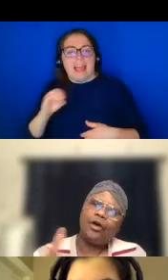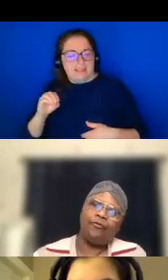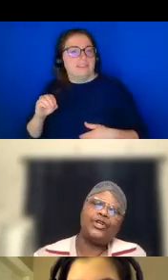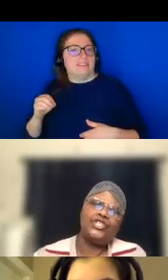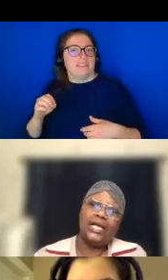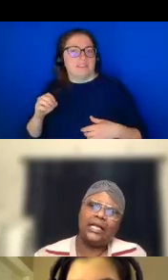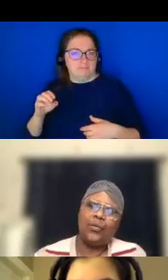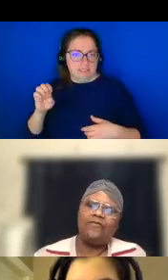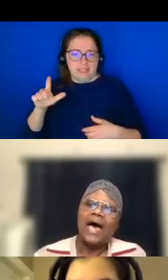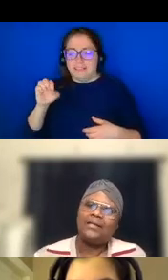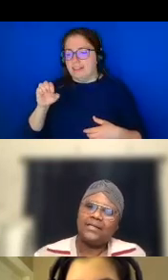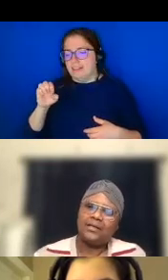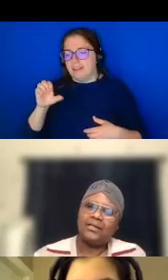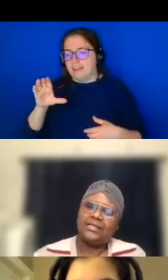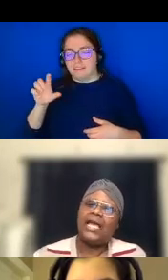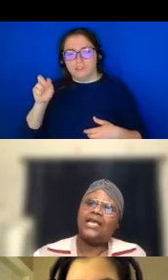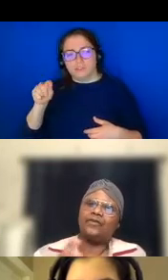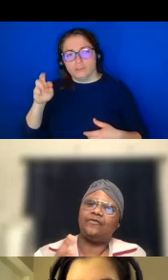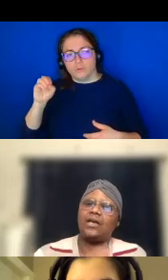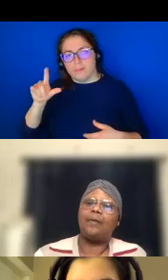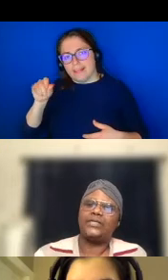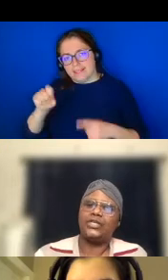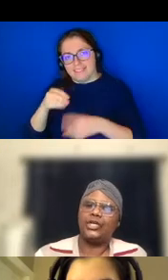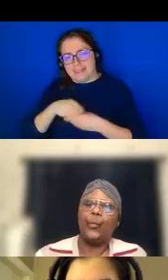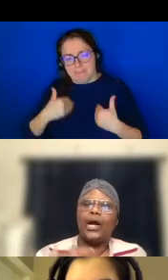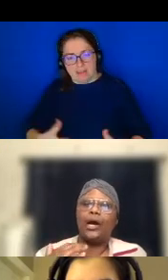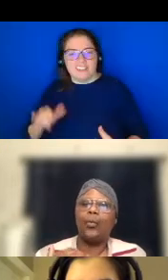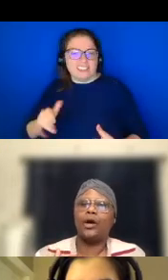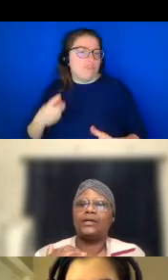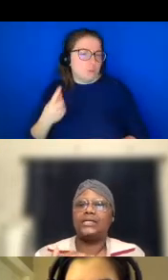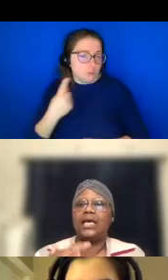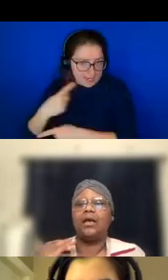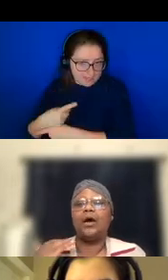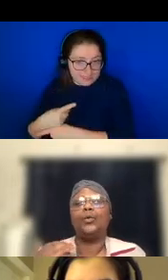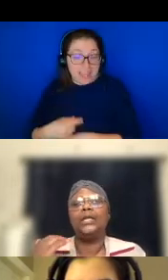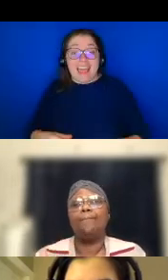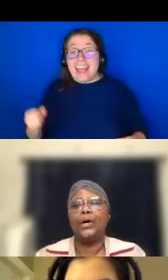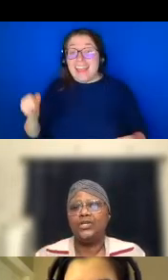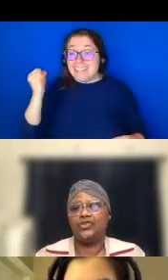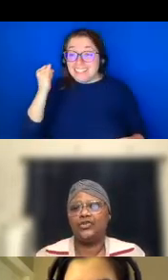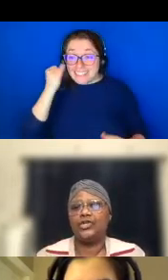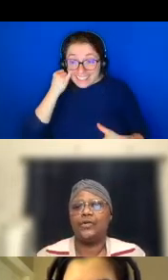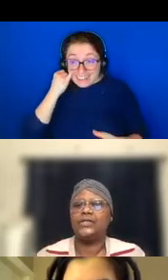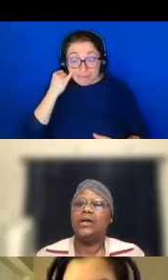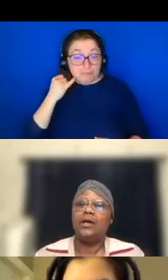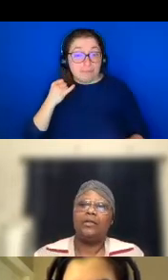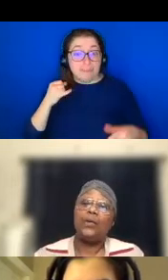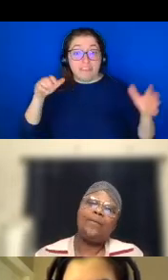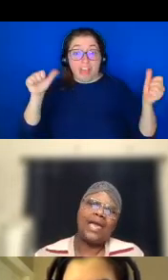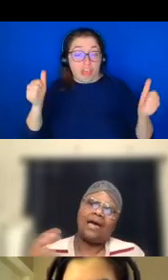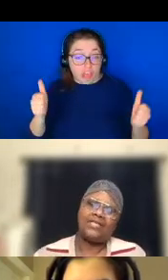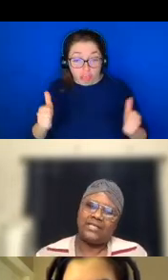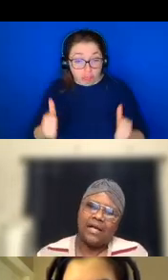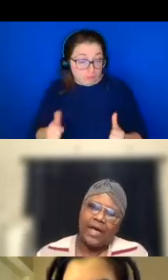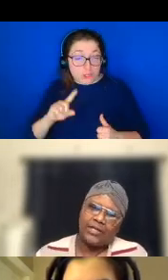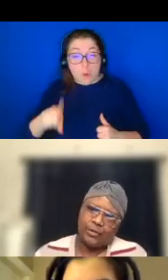if unfortunately we've gotten to the stage of decomposition where we're seeing only bony structures, then we may